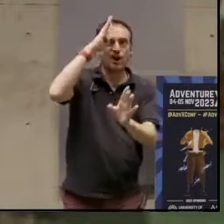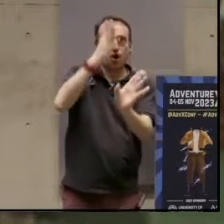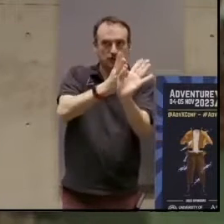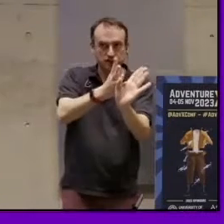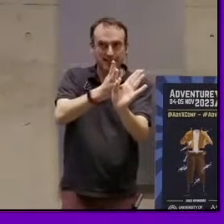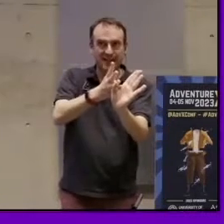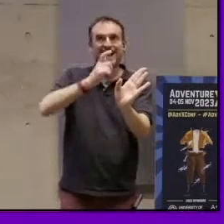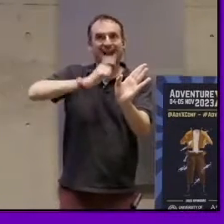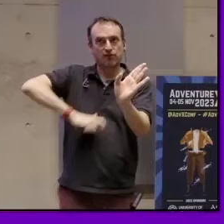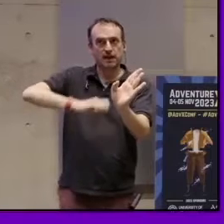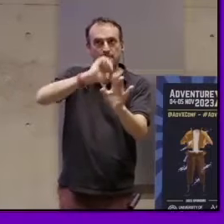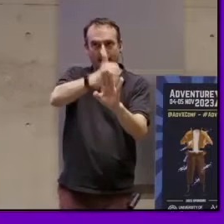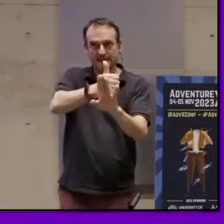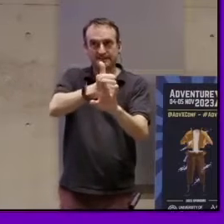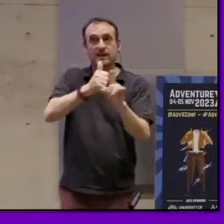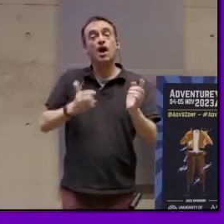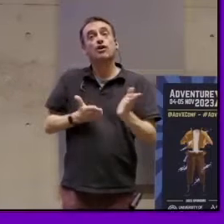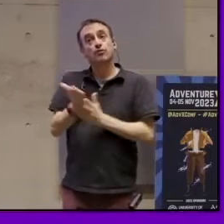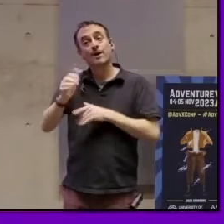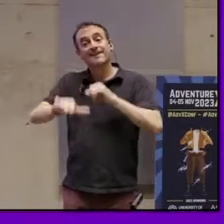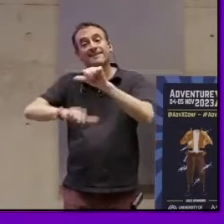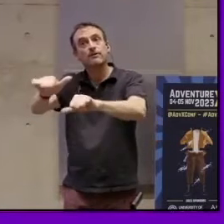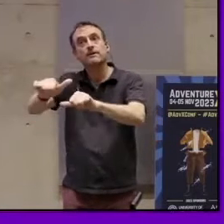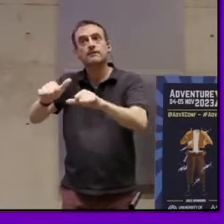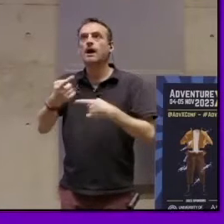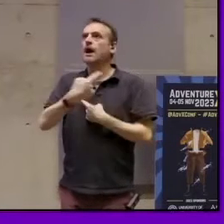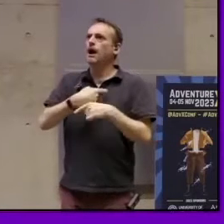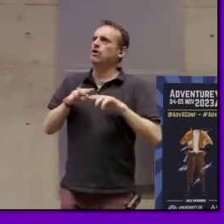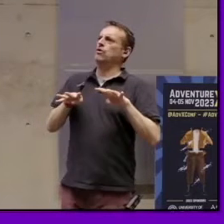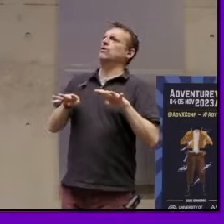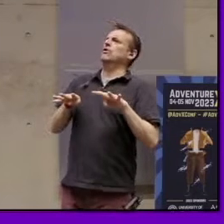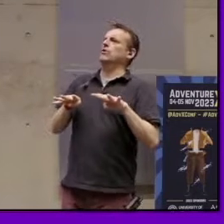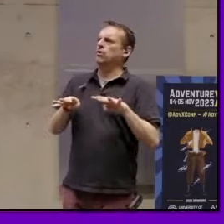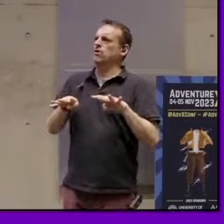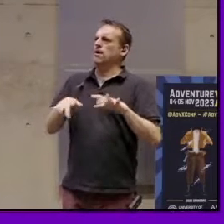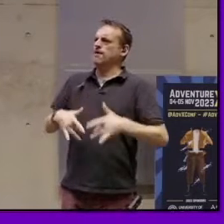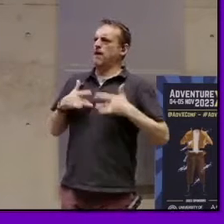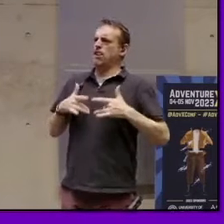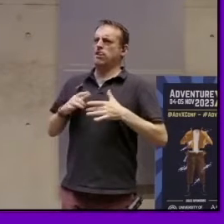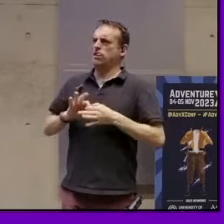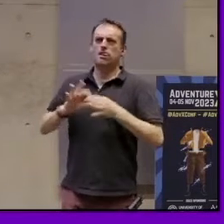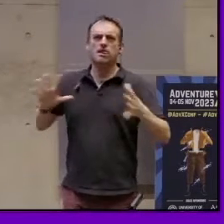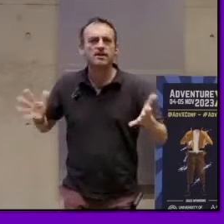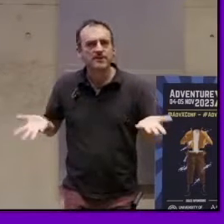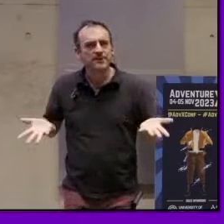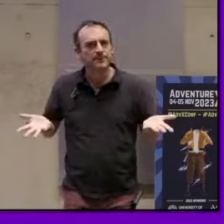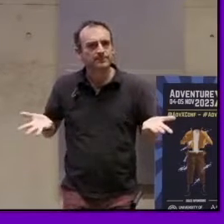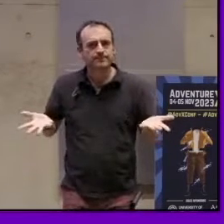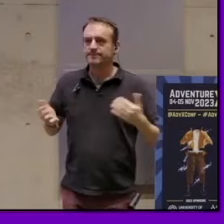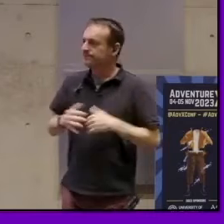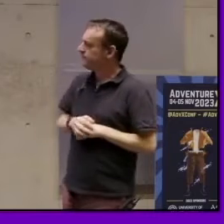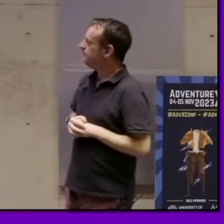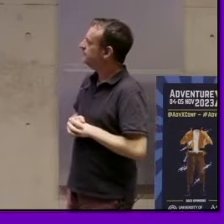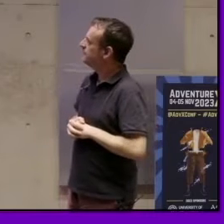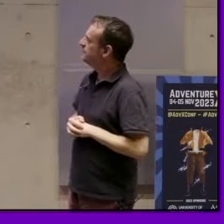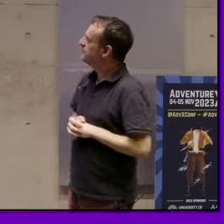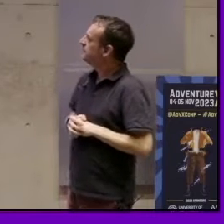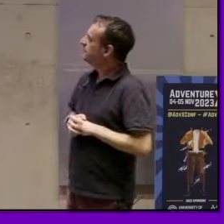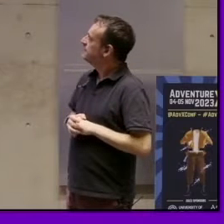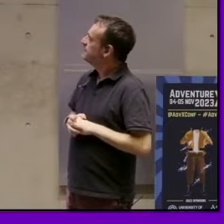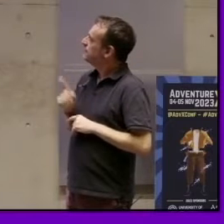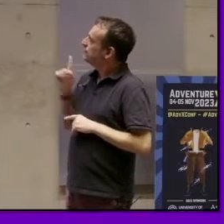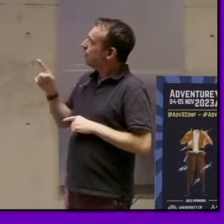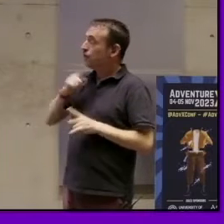okay? There you go. So what are psychological-based stories? It's kind of everything that isn't psychology.